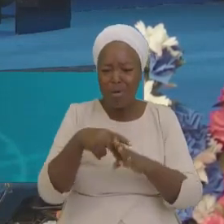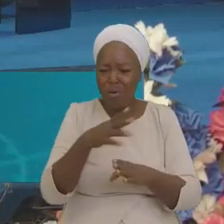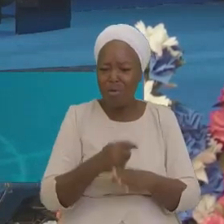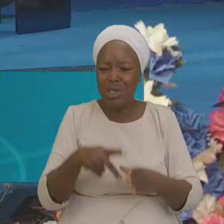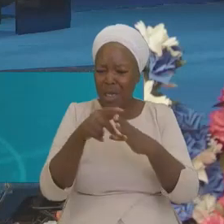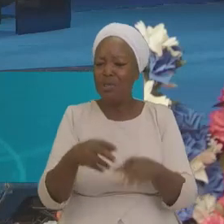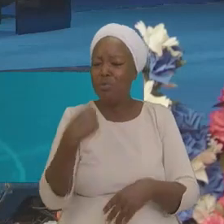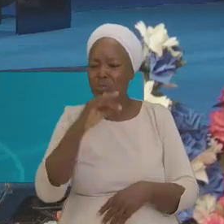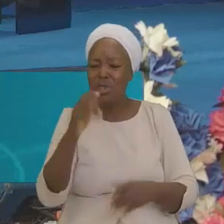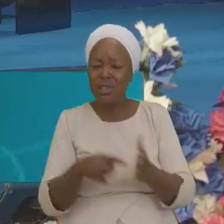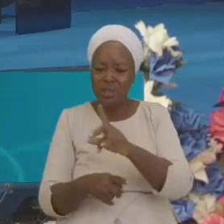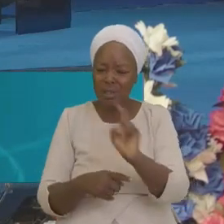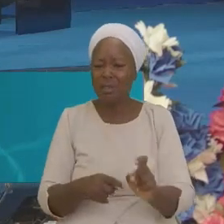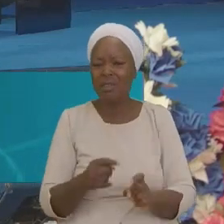this?